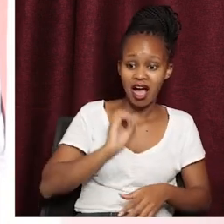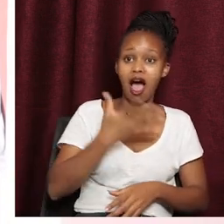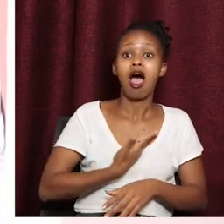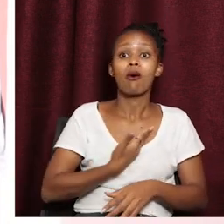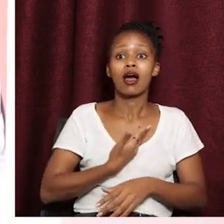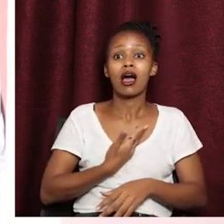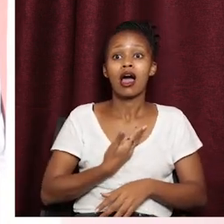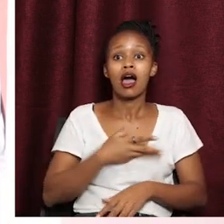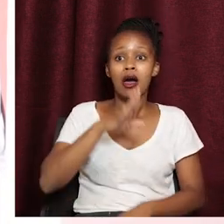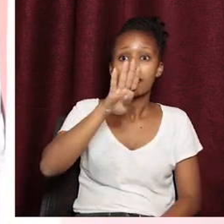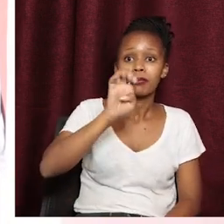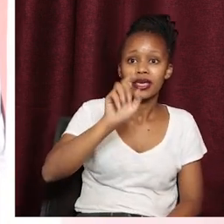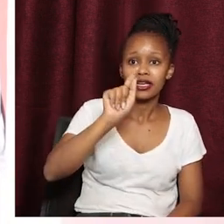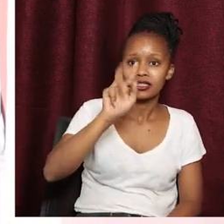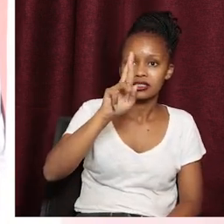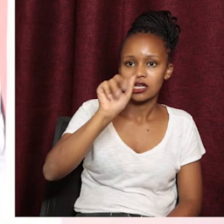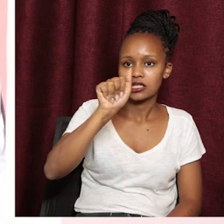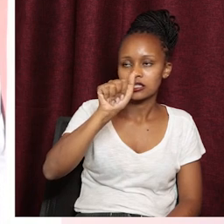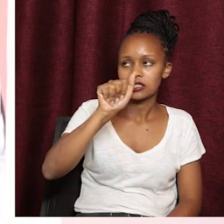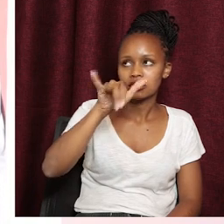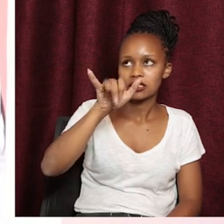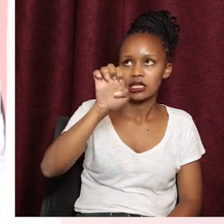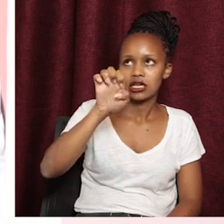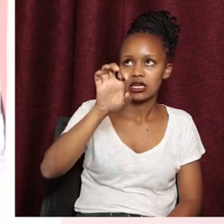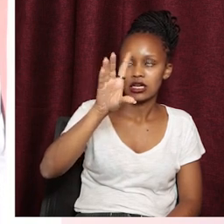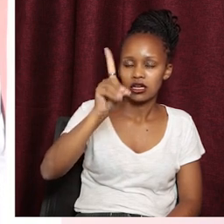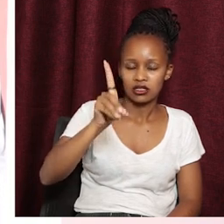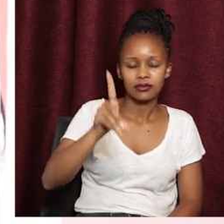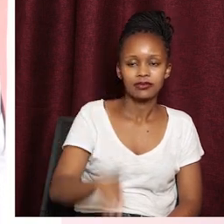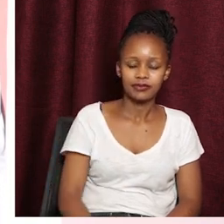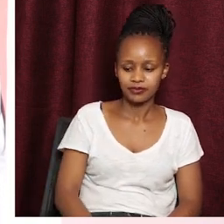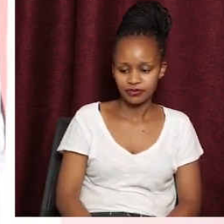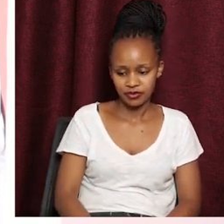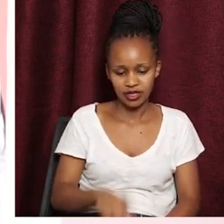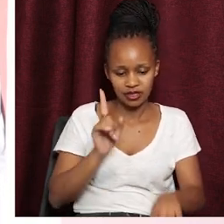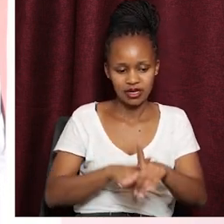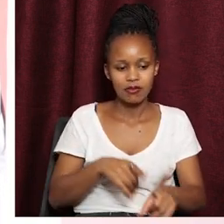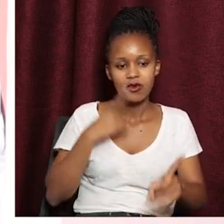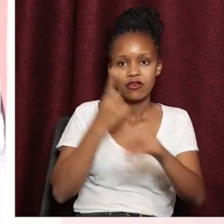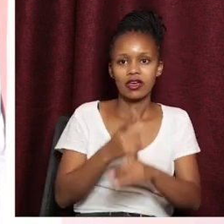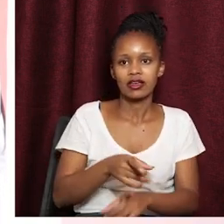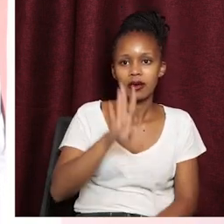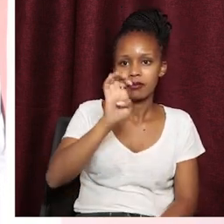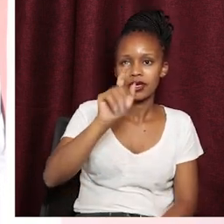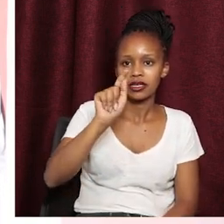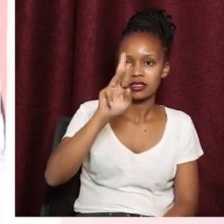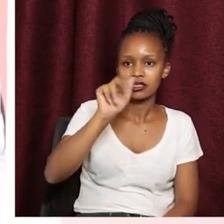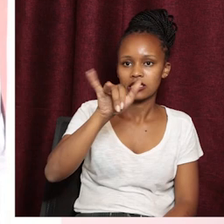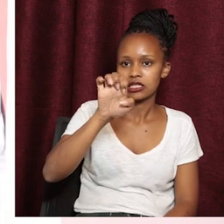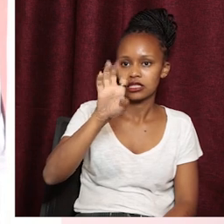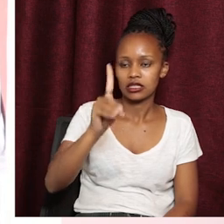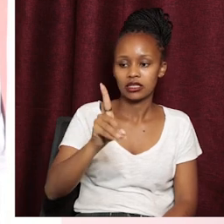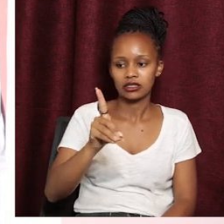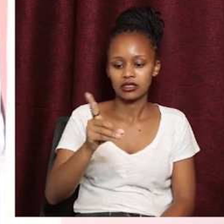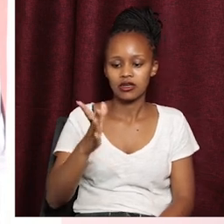our betrayals. In fact, we say that every time we face betrayals, please let us know, we have